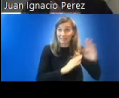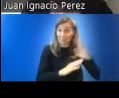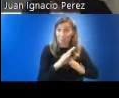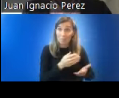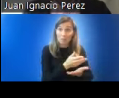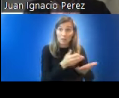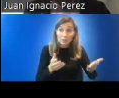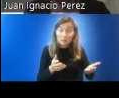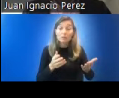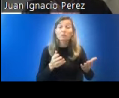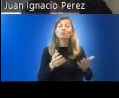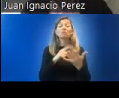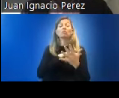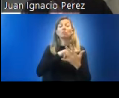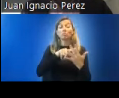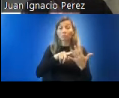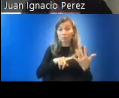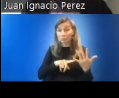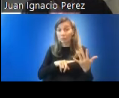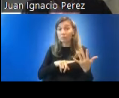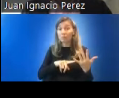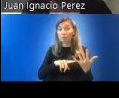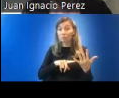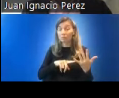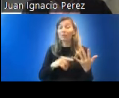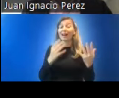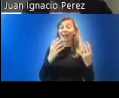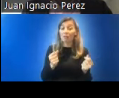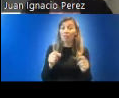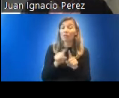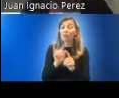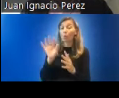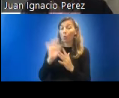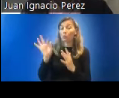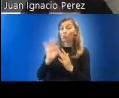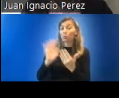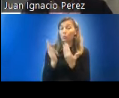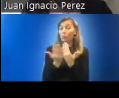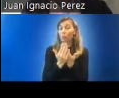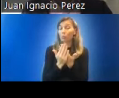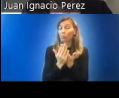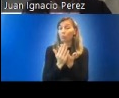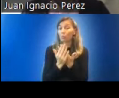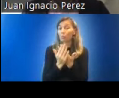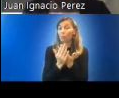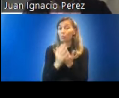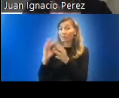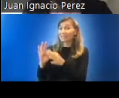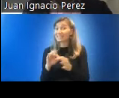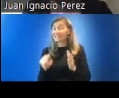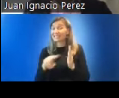functions that derive from optional protocols to those conventions. And one of those is, as we had said, to receive